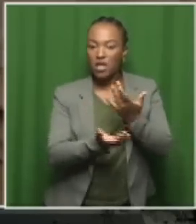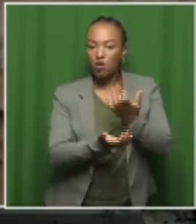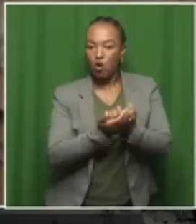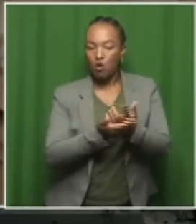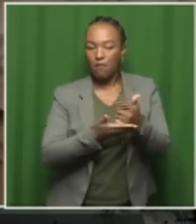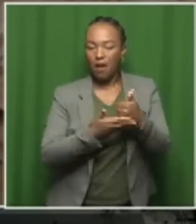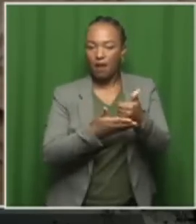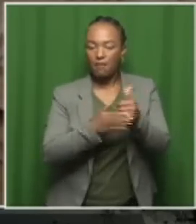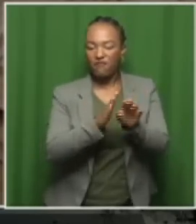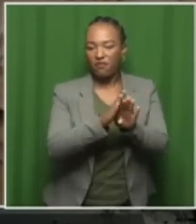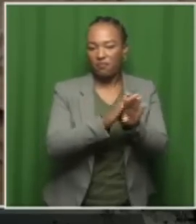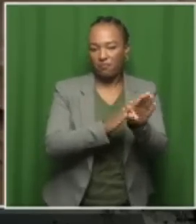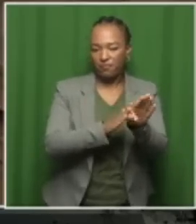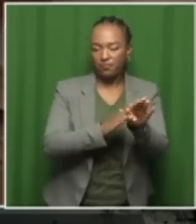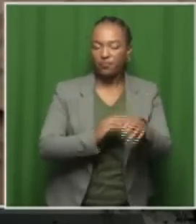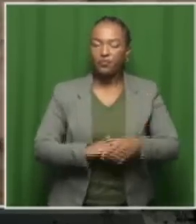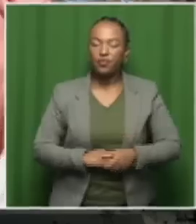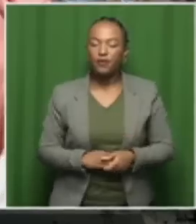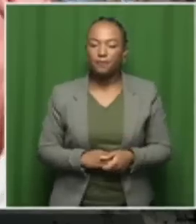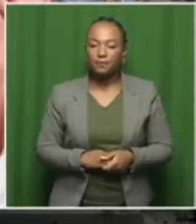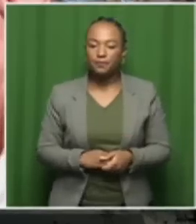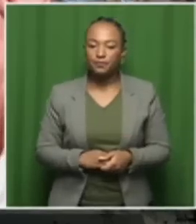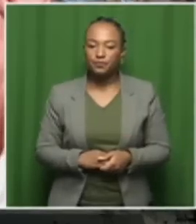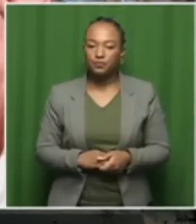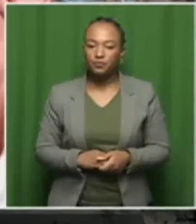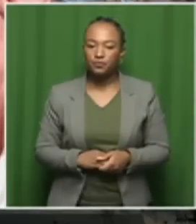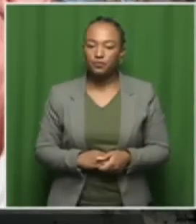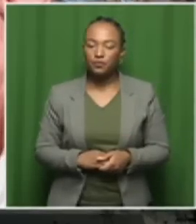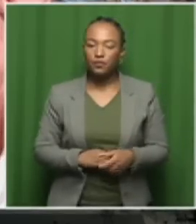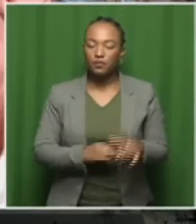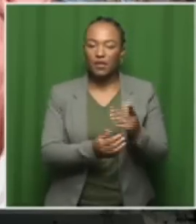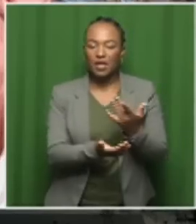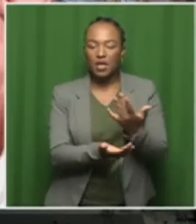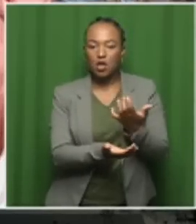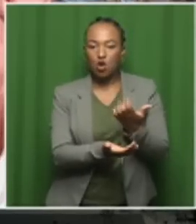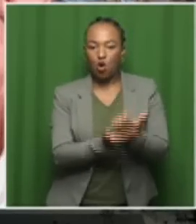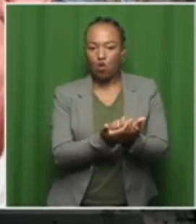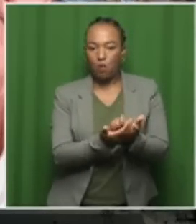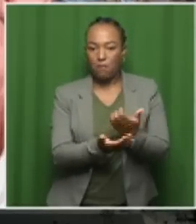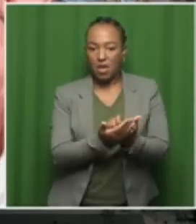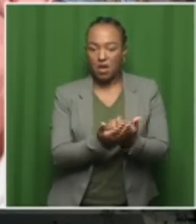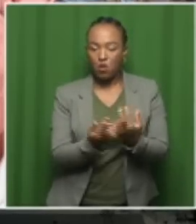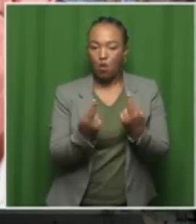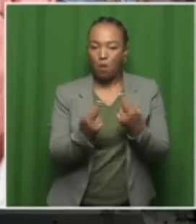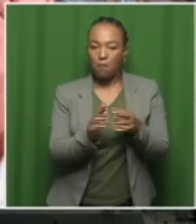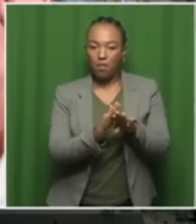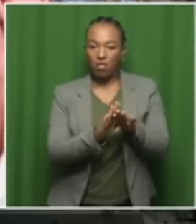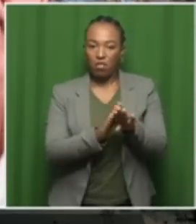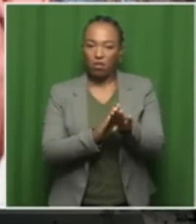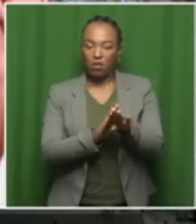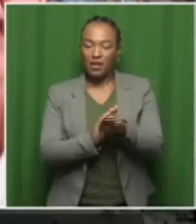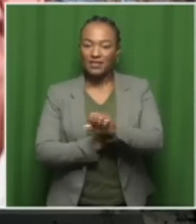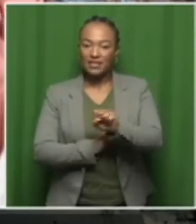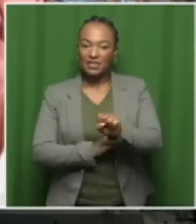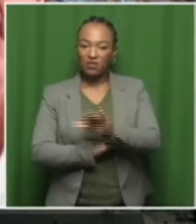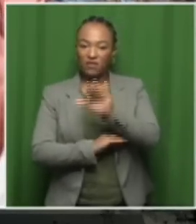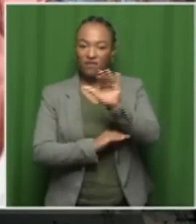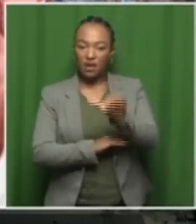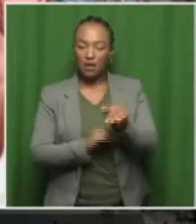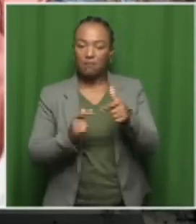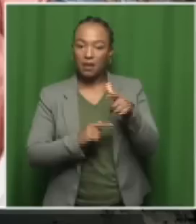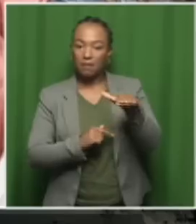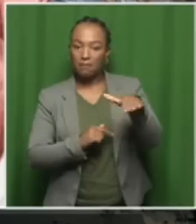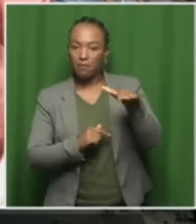situation domestically. Right. And with the signs of an economic recovery, Dr. Jammine, are you hoping that the Reserve Bank will continue to lower the interest